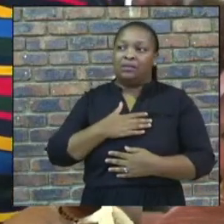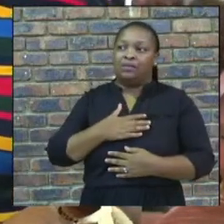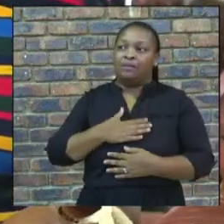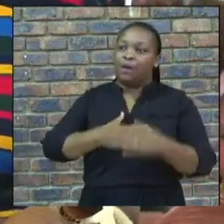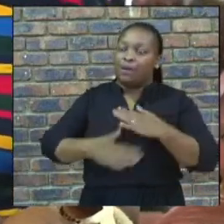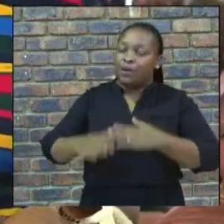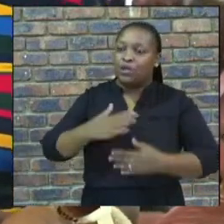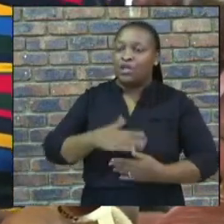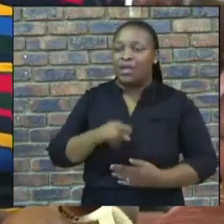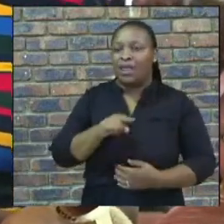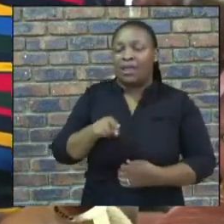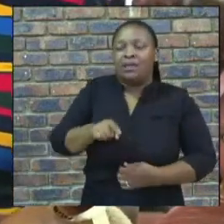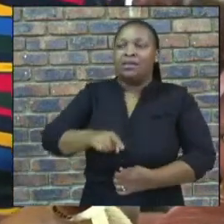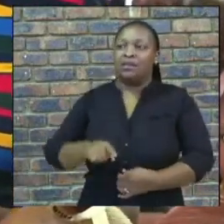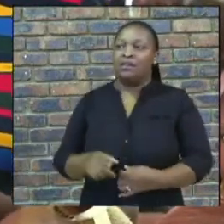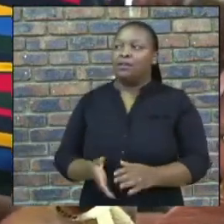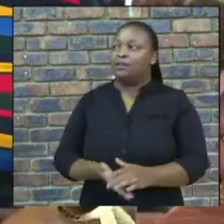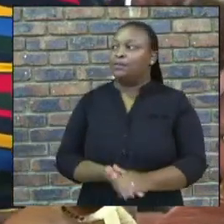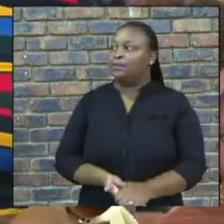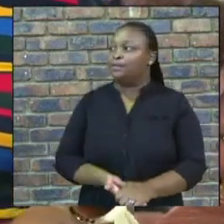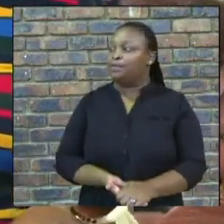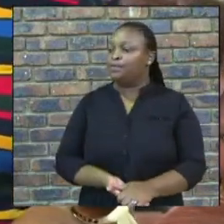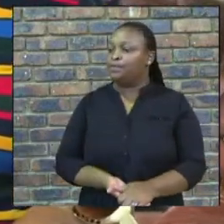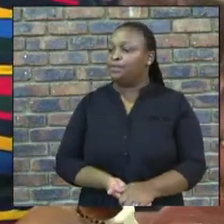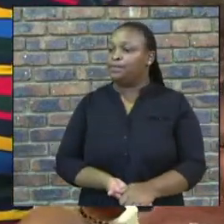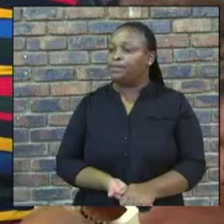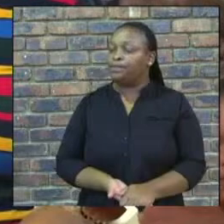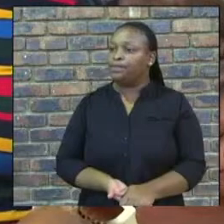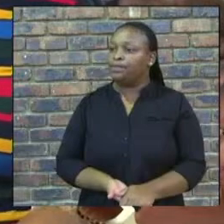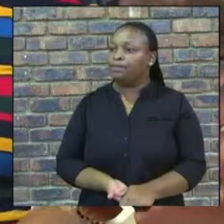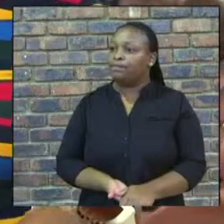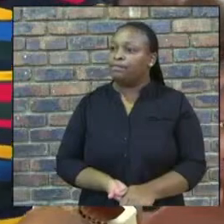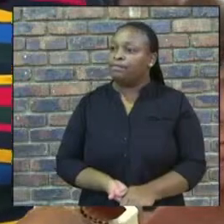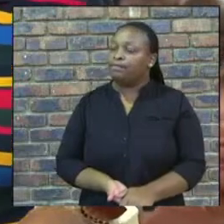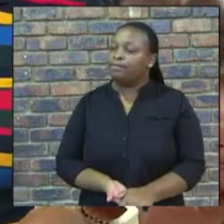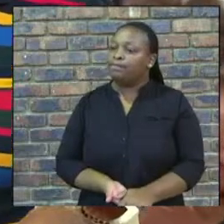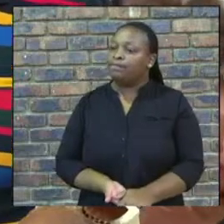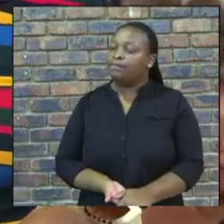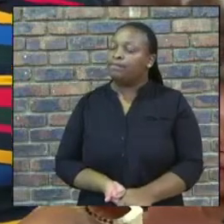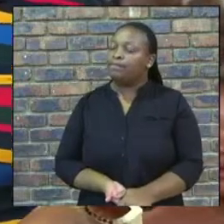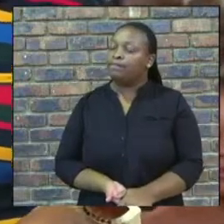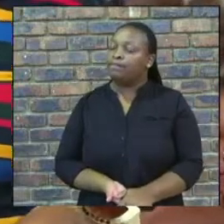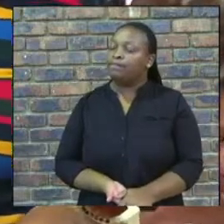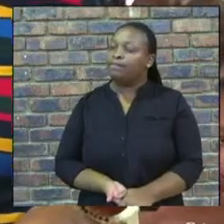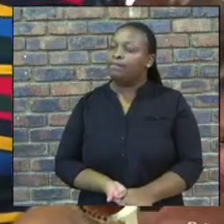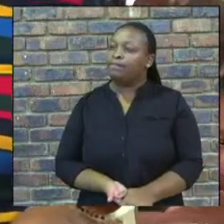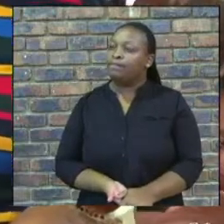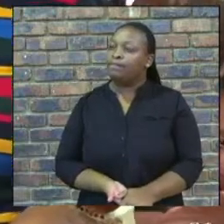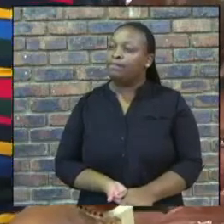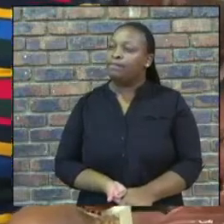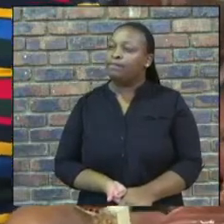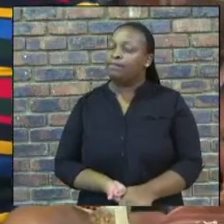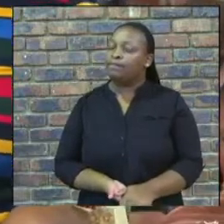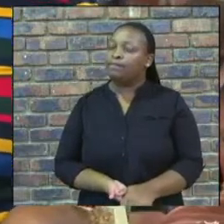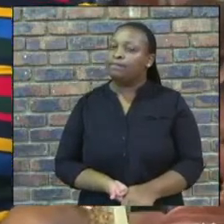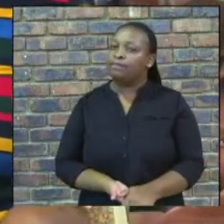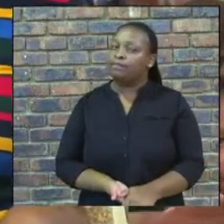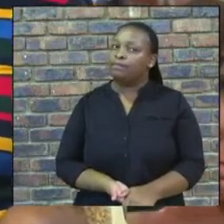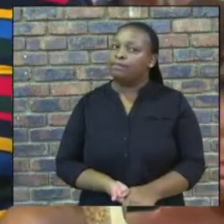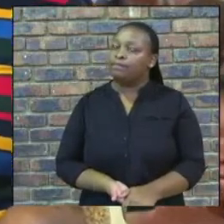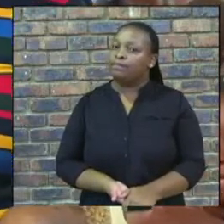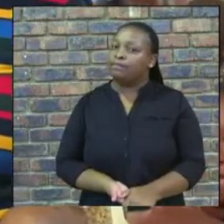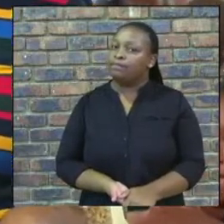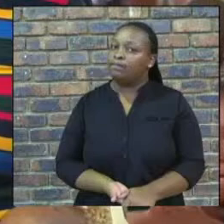initiatives, in terms of the presentation given to us here, I went through to the